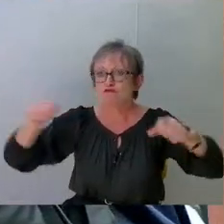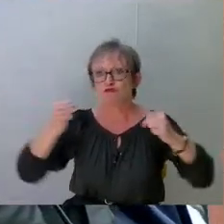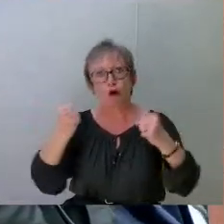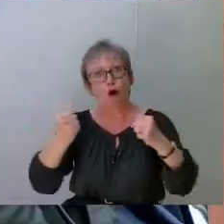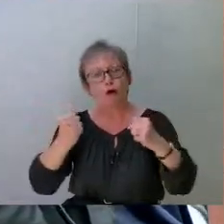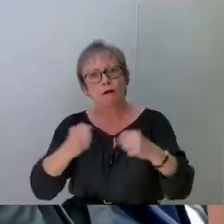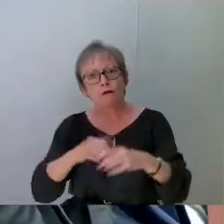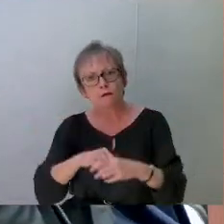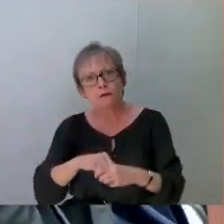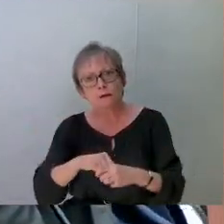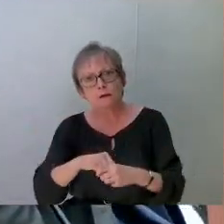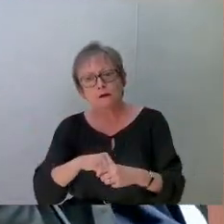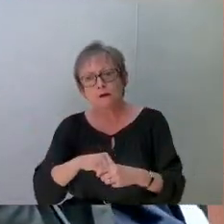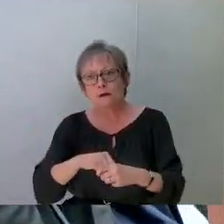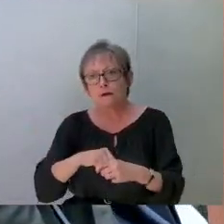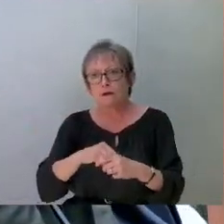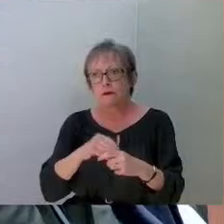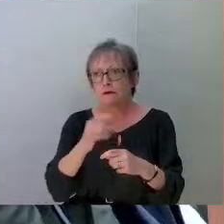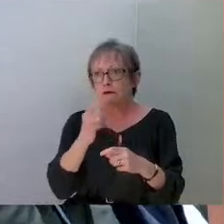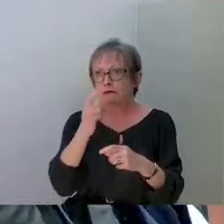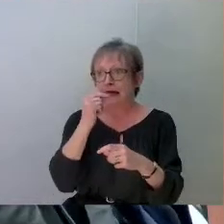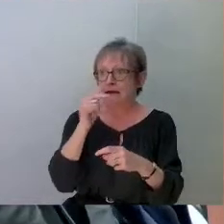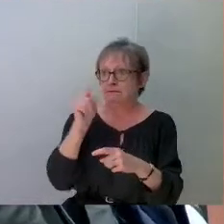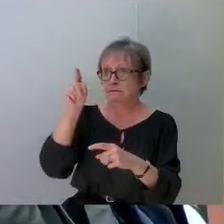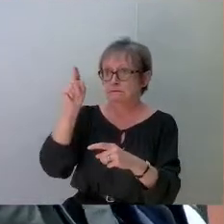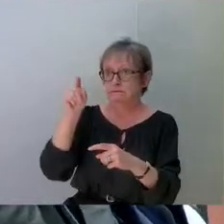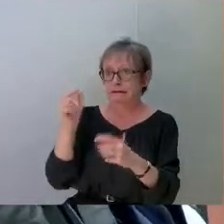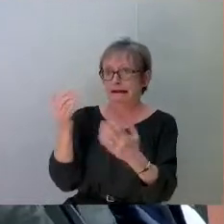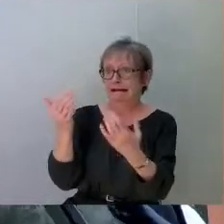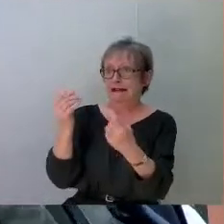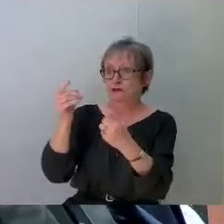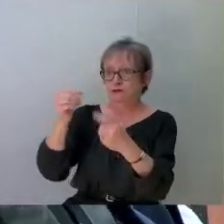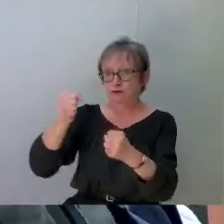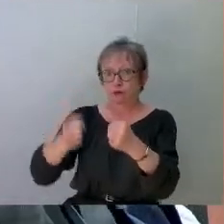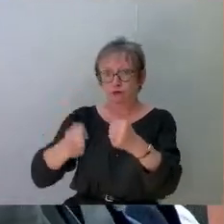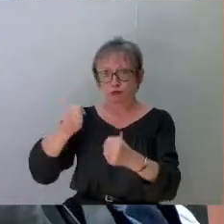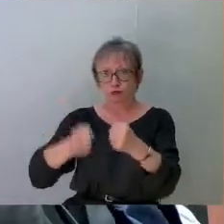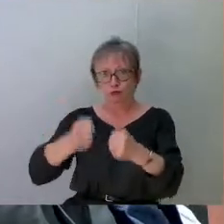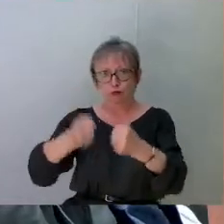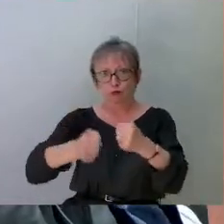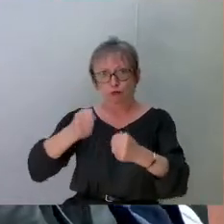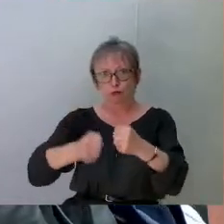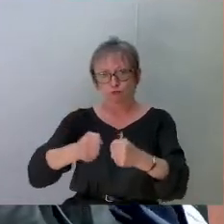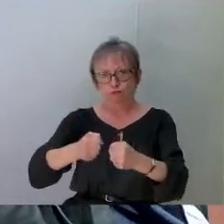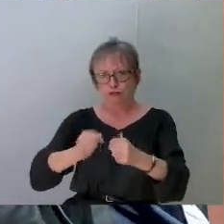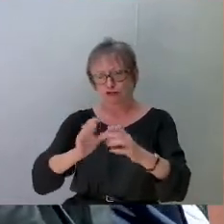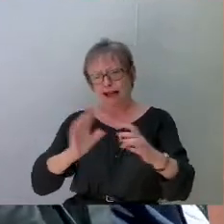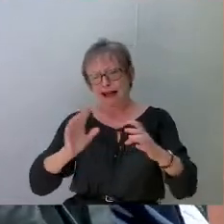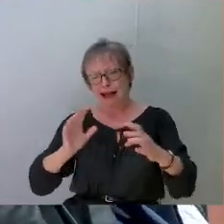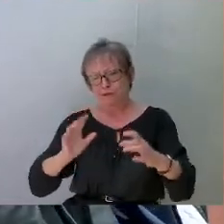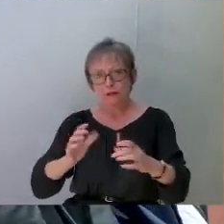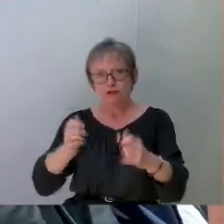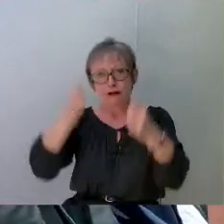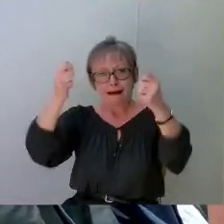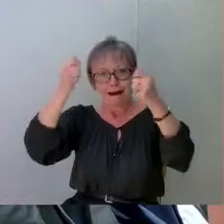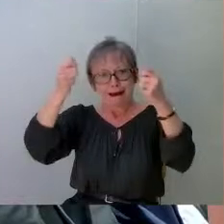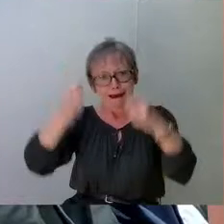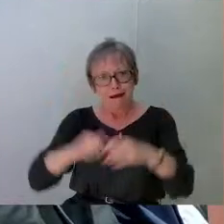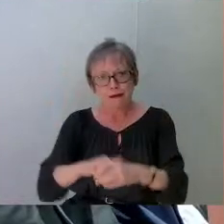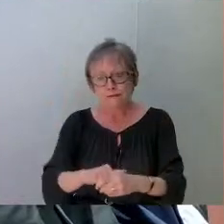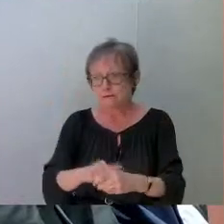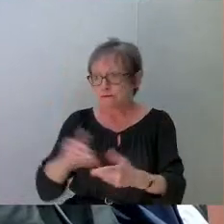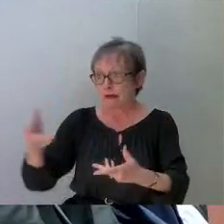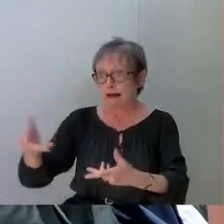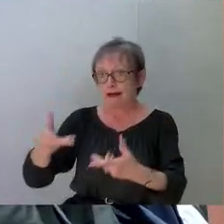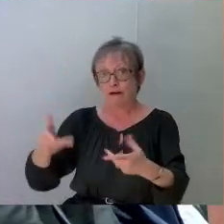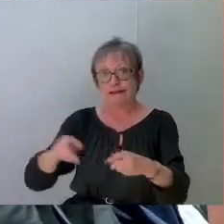strong. You can afford up there guests to stomp, to shout, to cheer, and I encourage